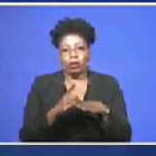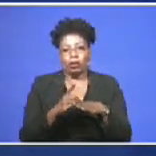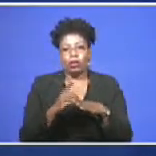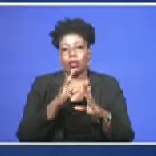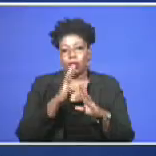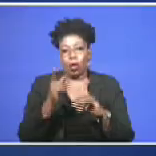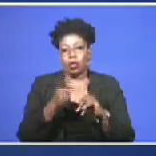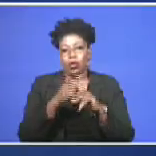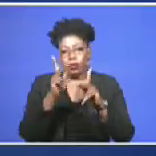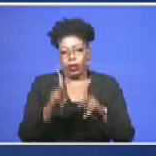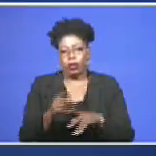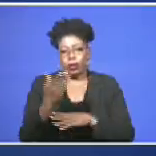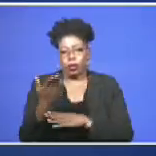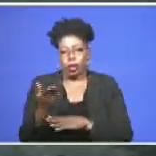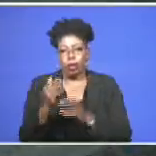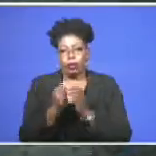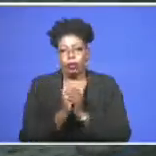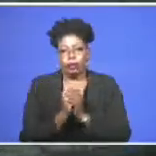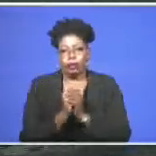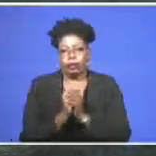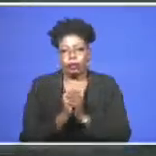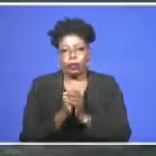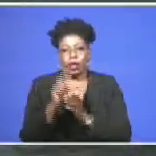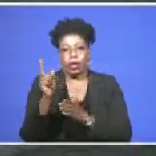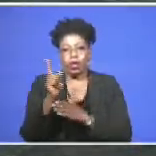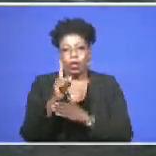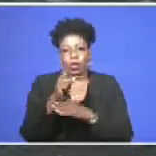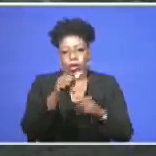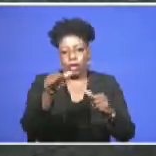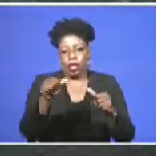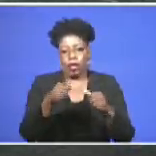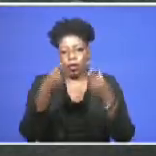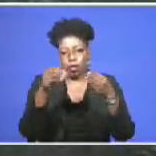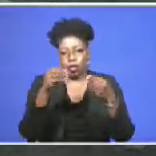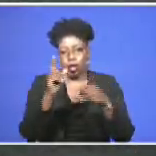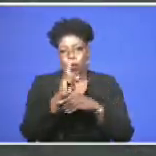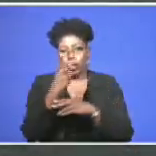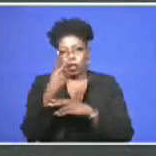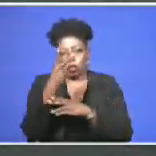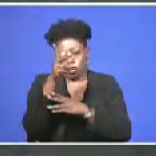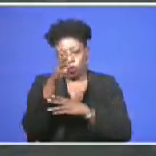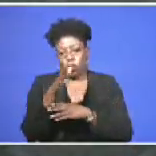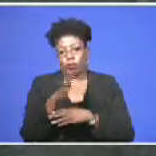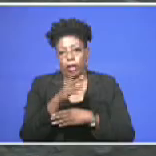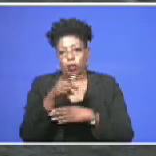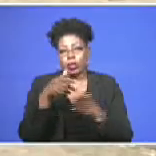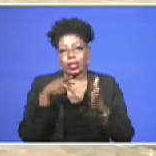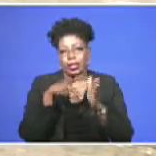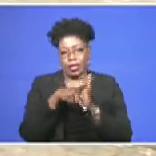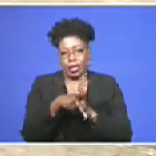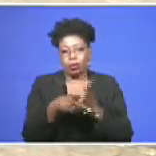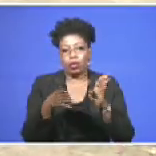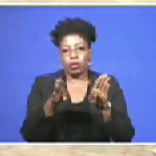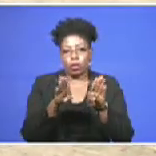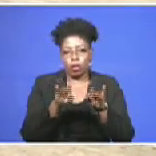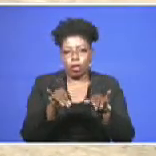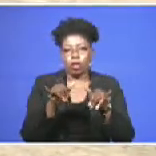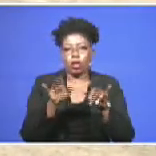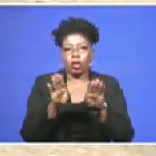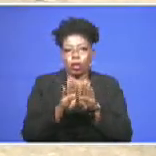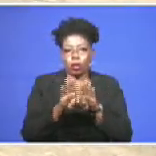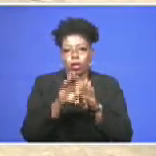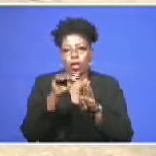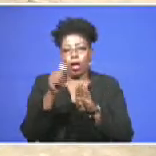vendors. The stall where two men were shot and killed earlier this week remains closed, and other businesses at Potoski